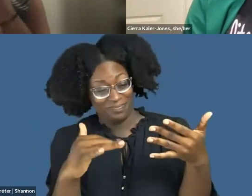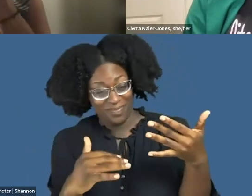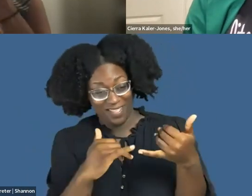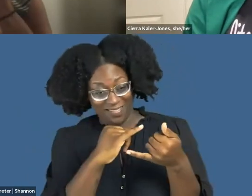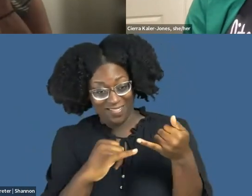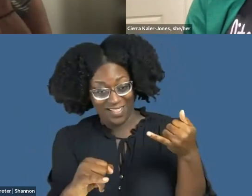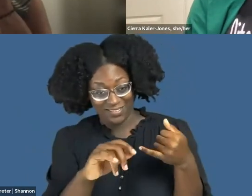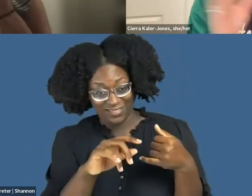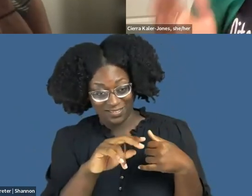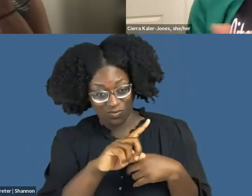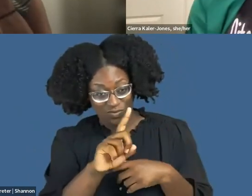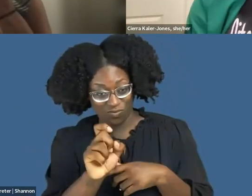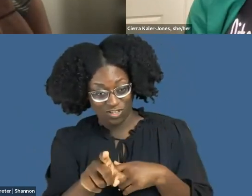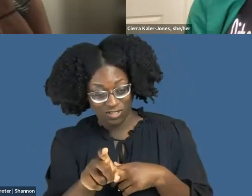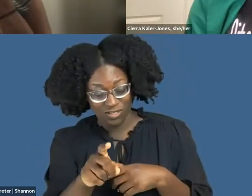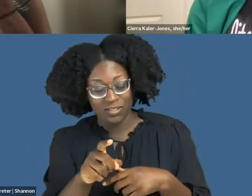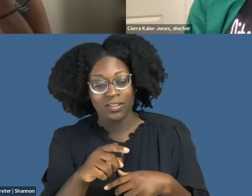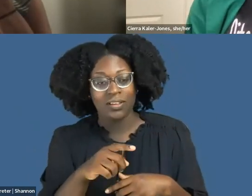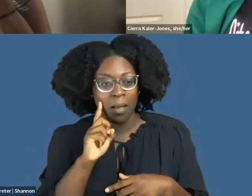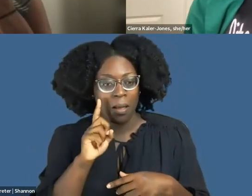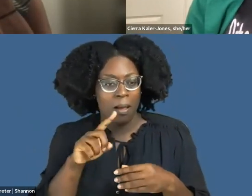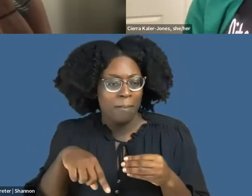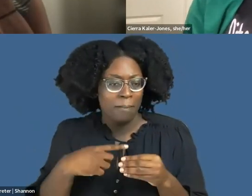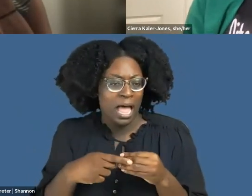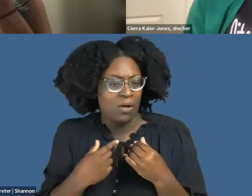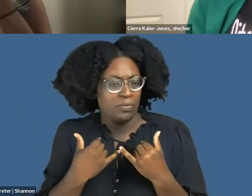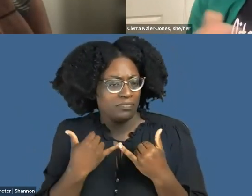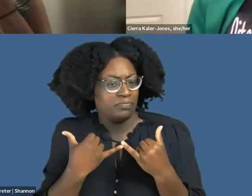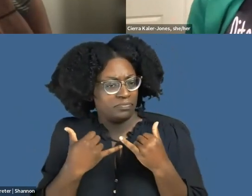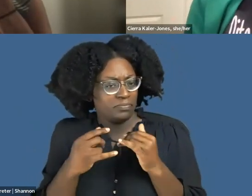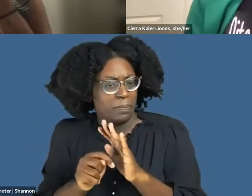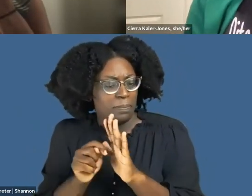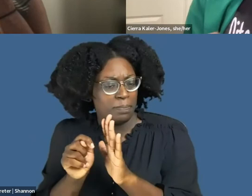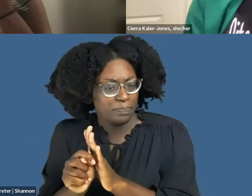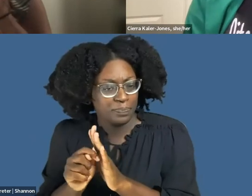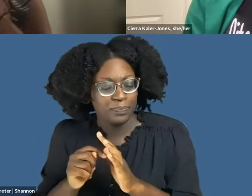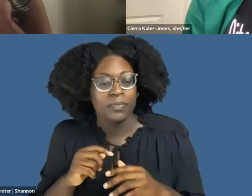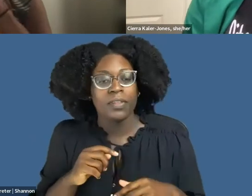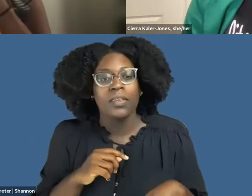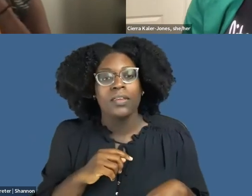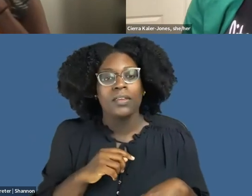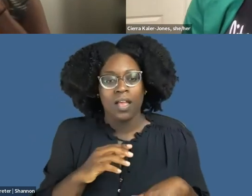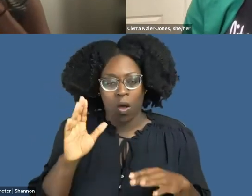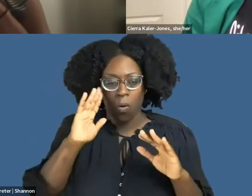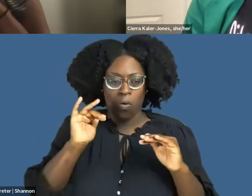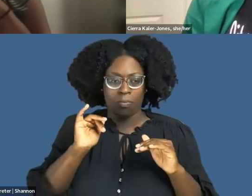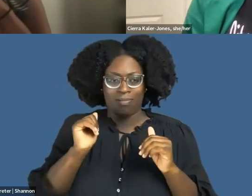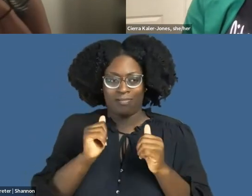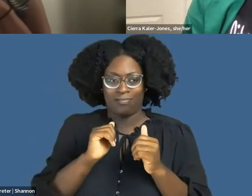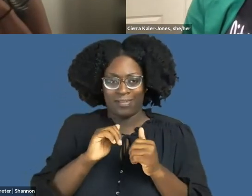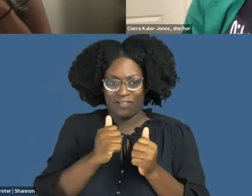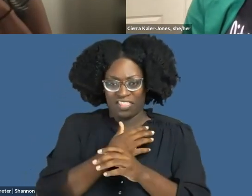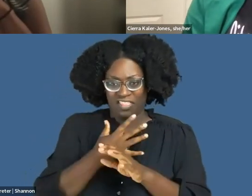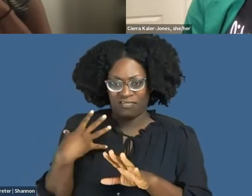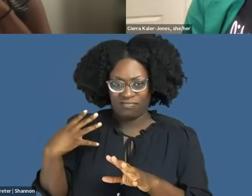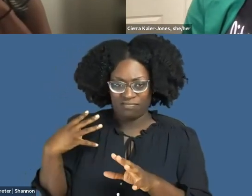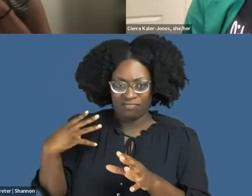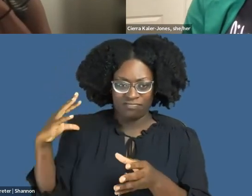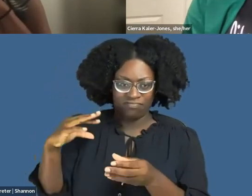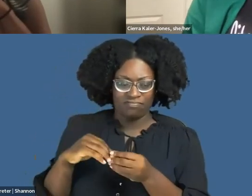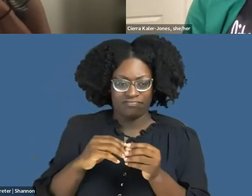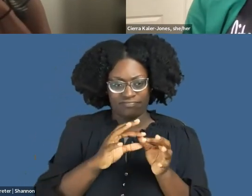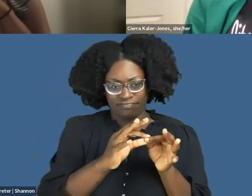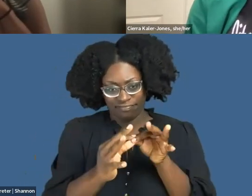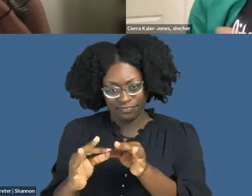current moment, and hopefully we'll tie all of the pieces together. But right now, of course, we're seeing in 42 states and counting that